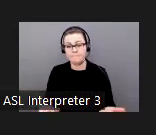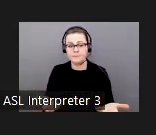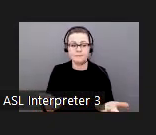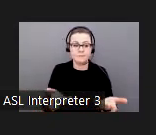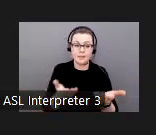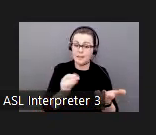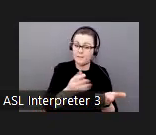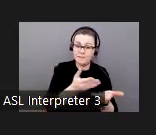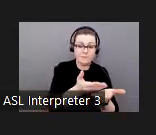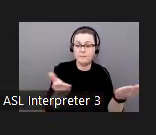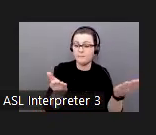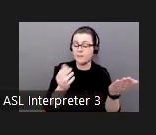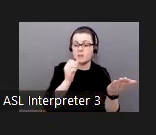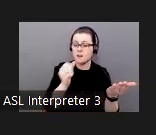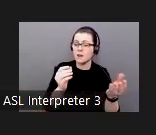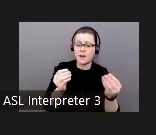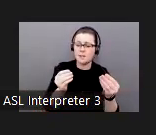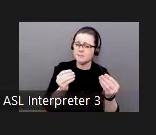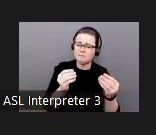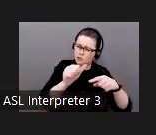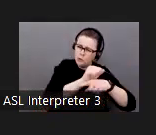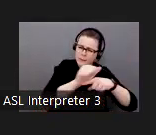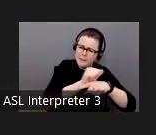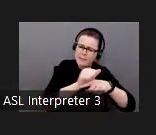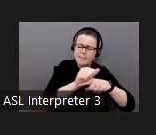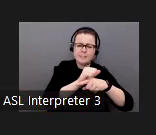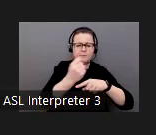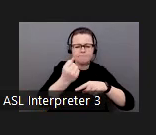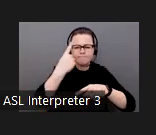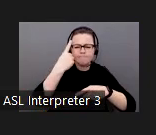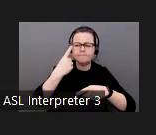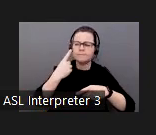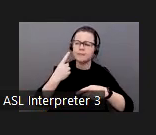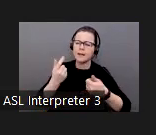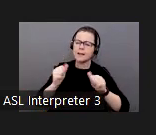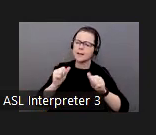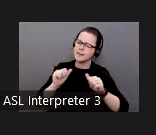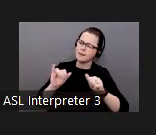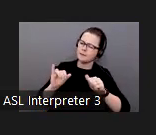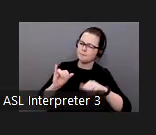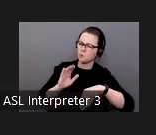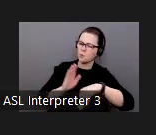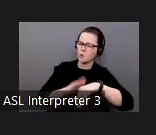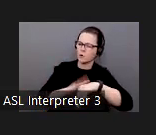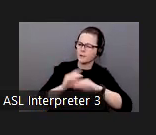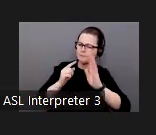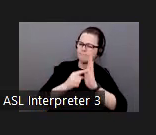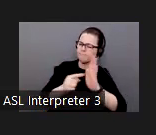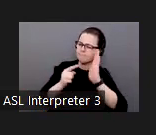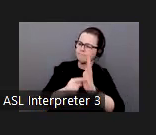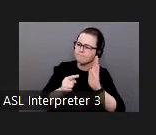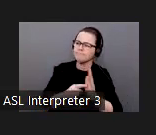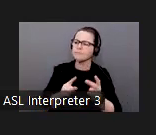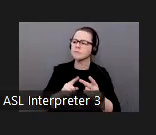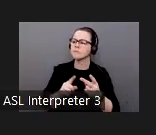to identify warning signs, being able to look past things that can be sort of attributed